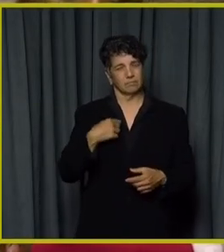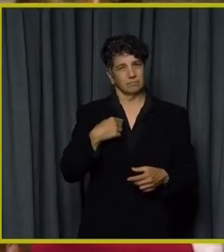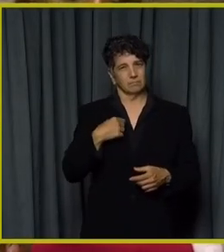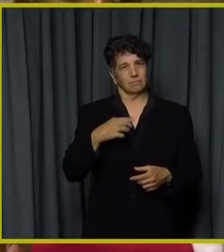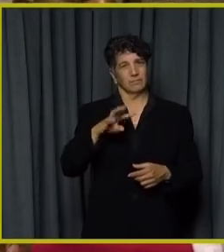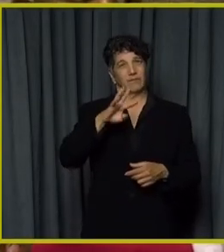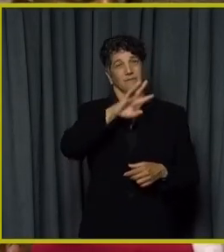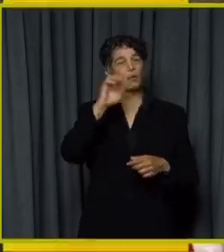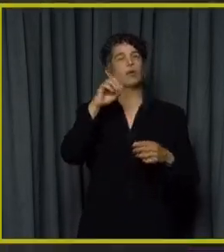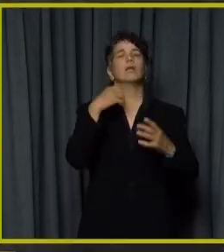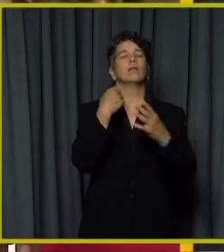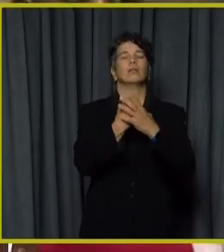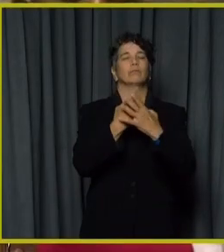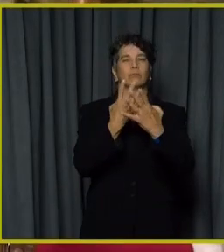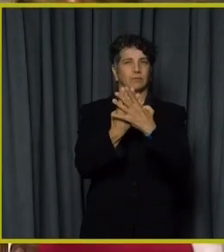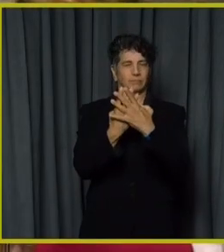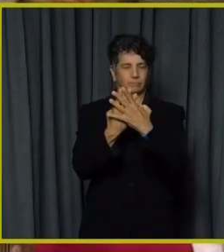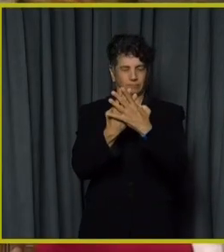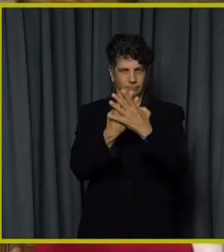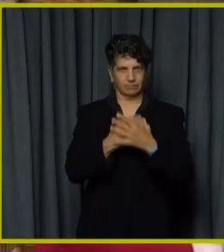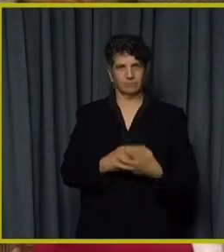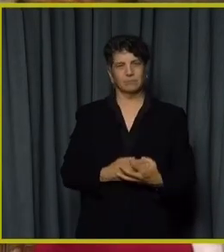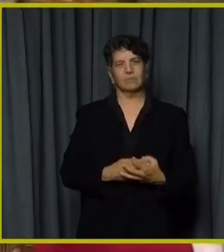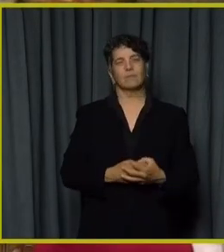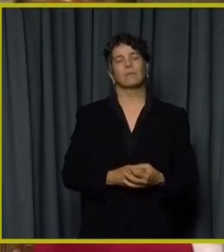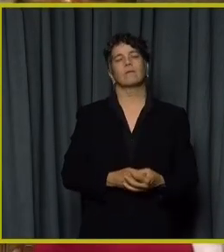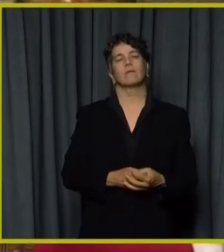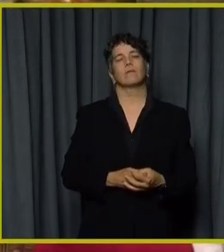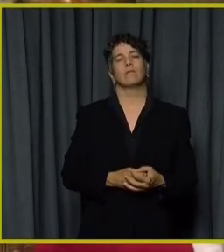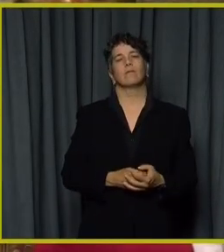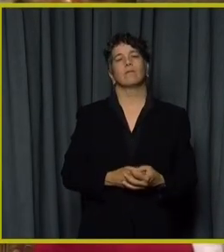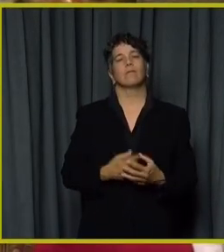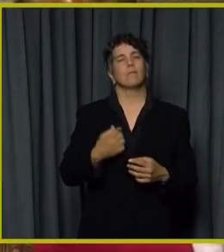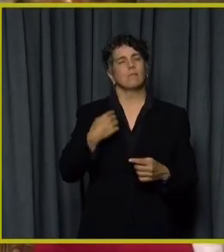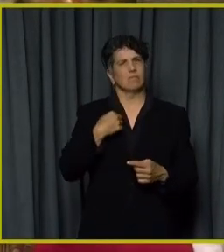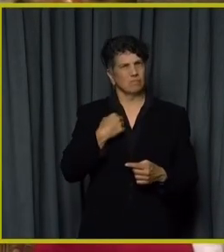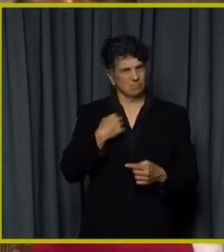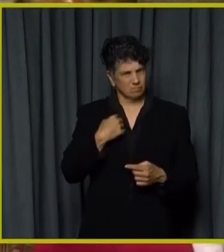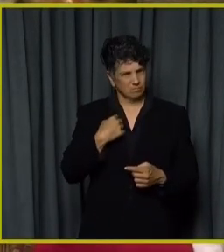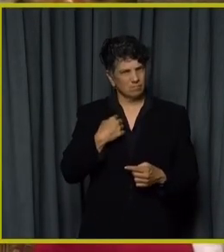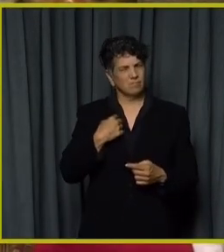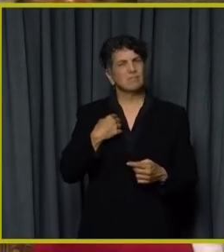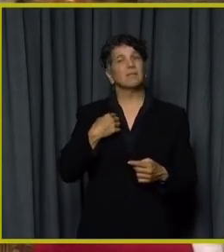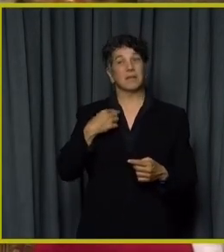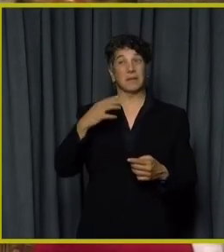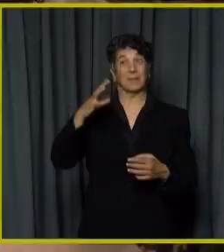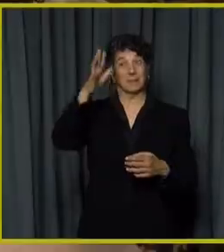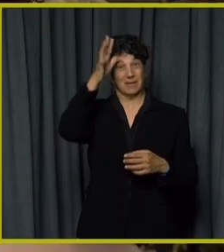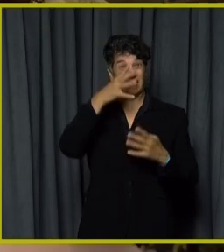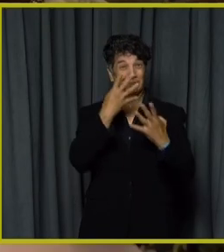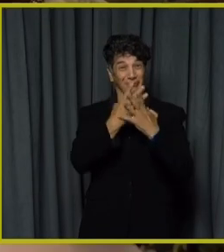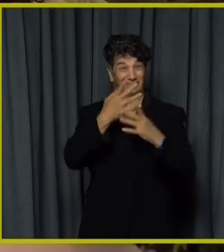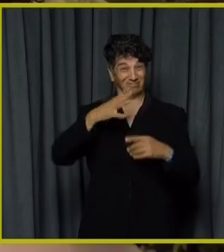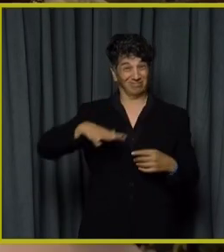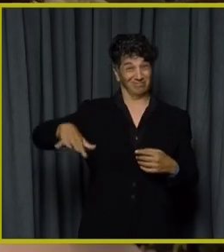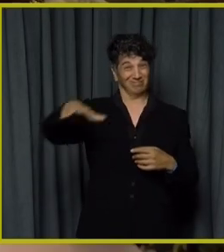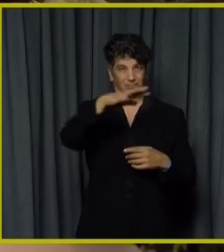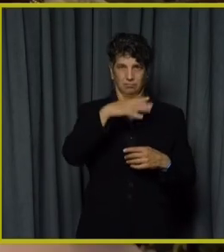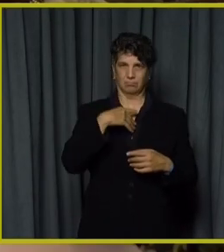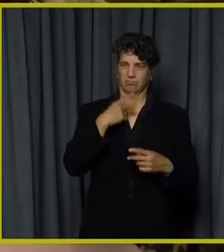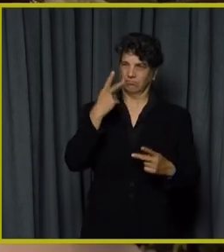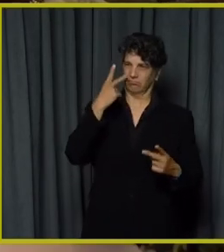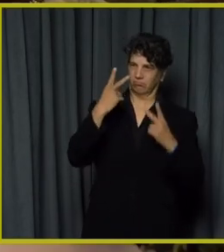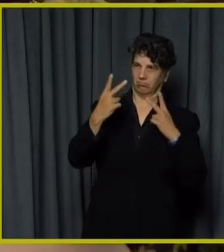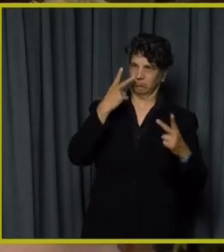yard with a whole lot of men who were serving death by incarceration. When I was 15